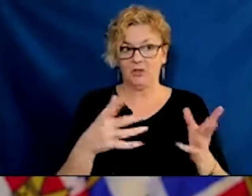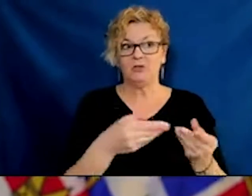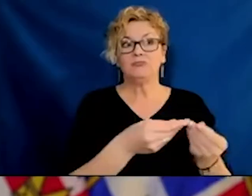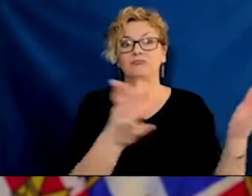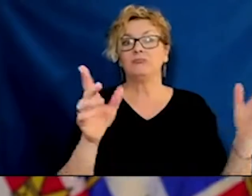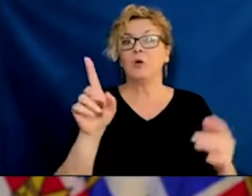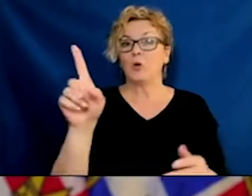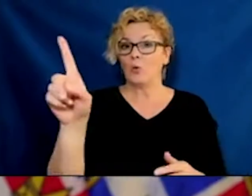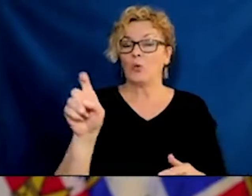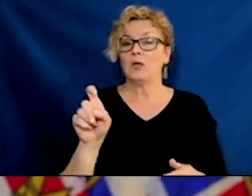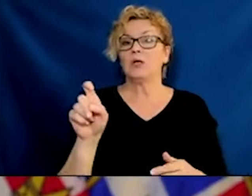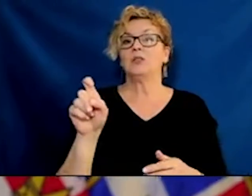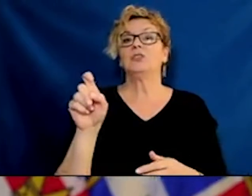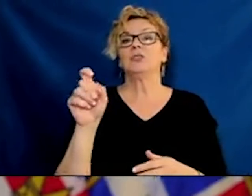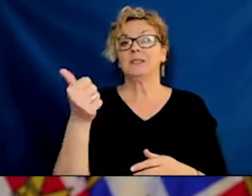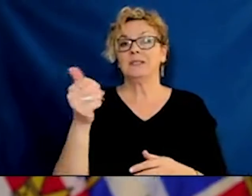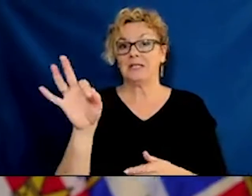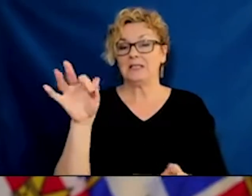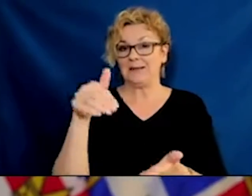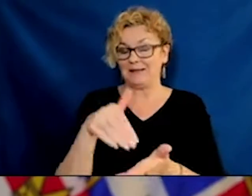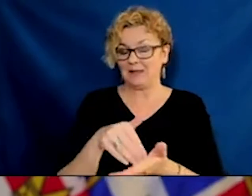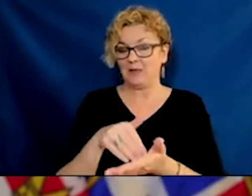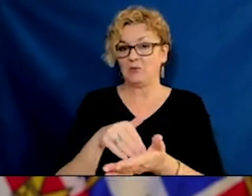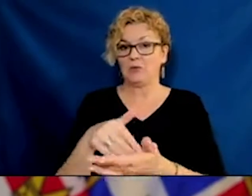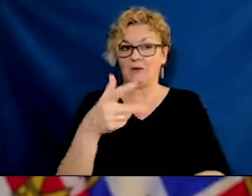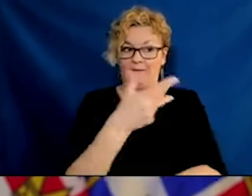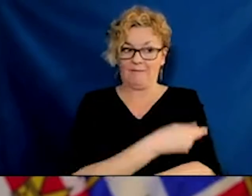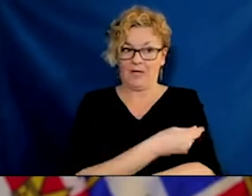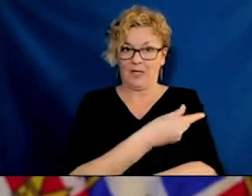119,850 doses of vaccine. That's